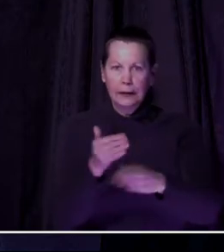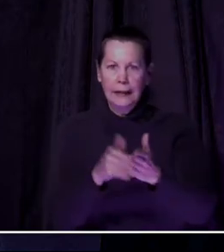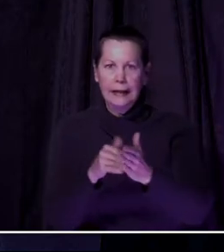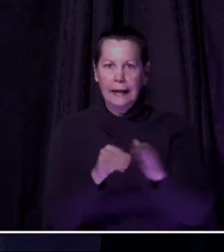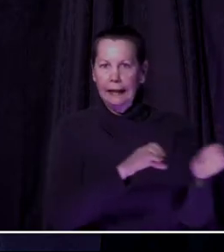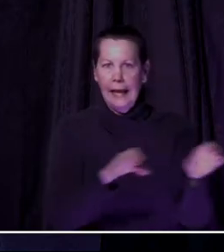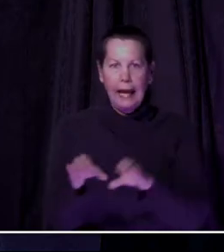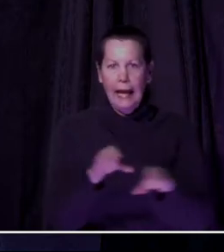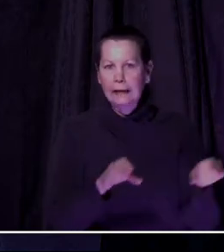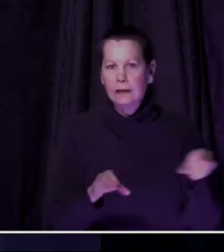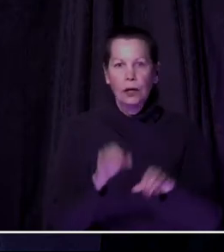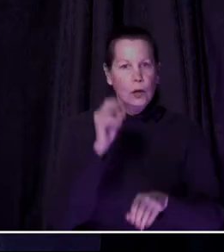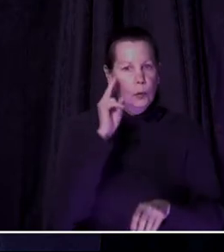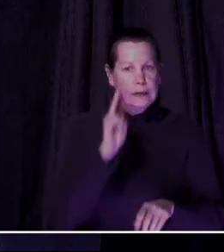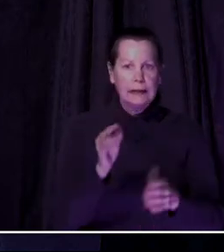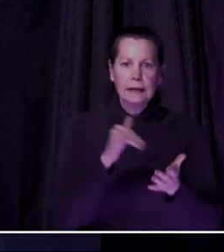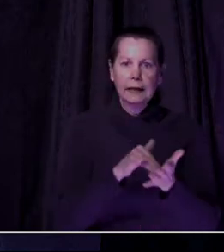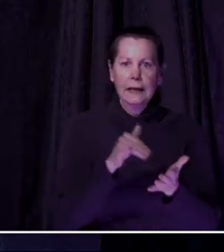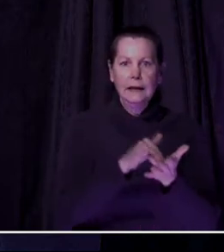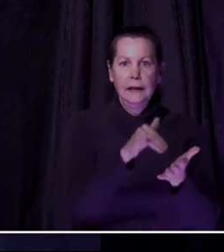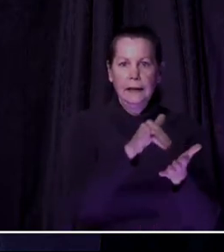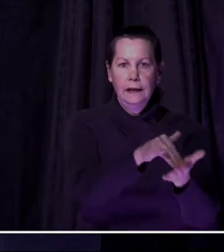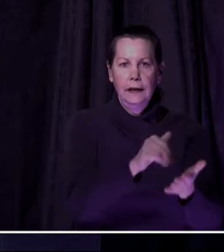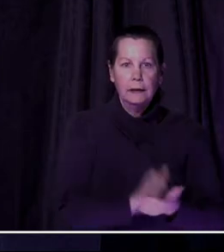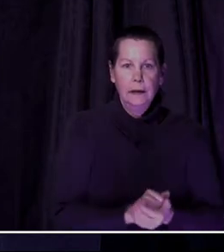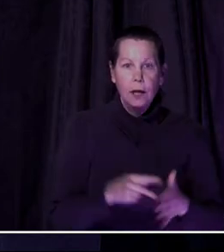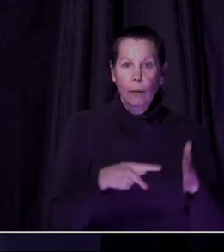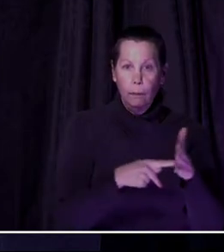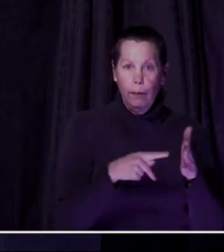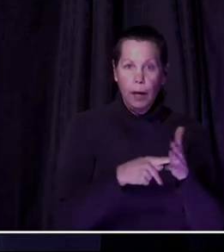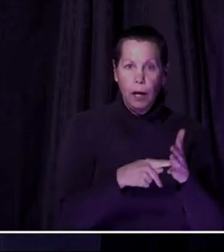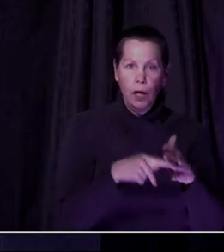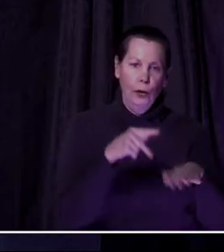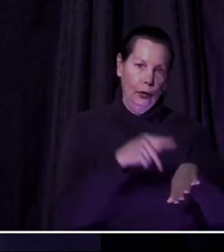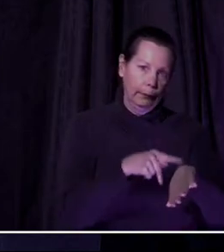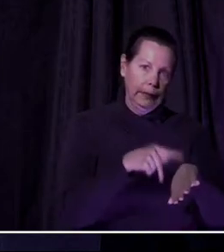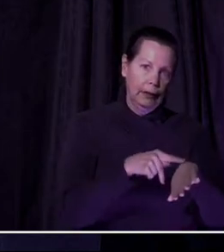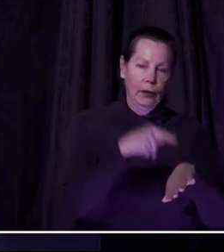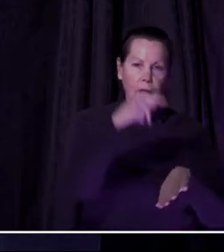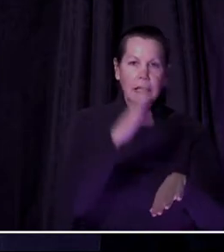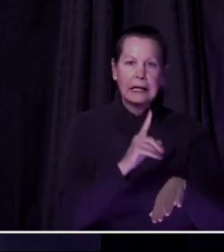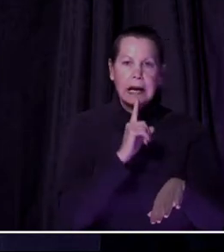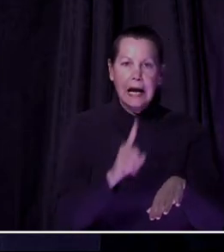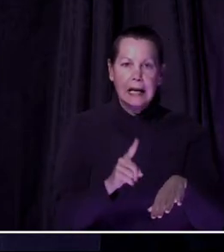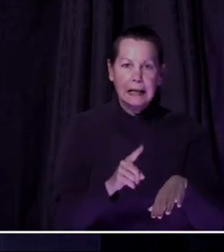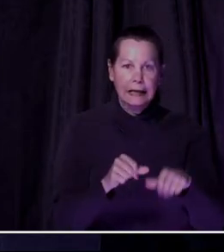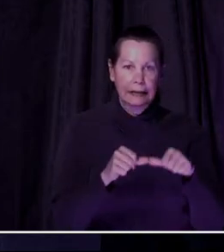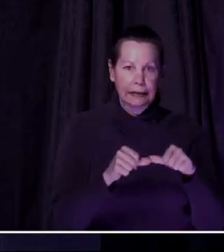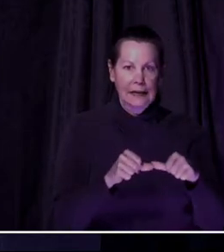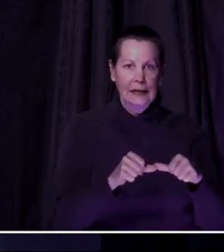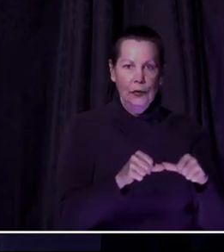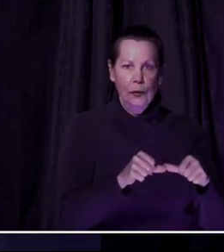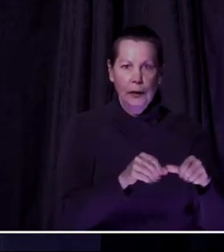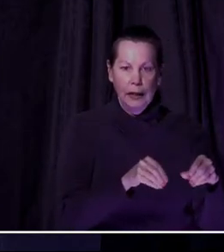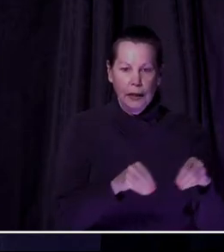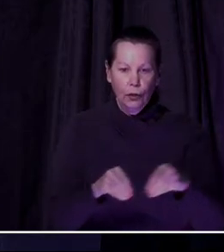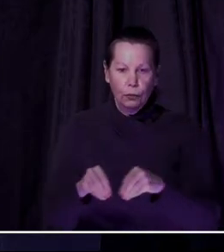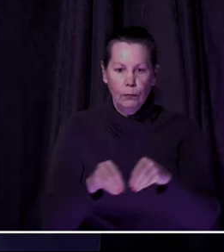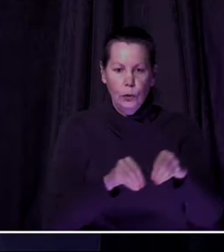Acts, that's what we see. Paul or Peter, God is steady moving them